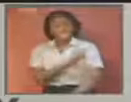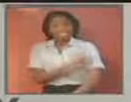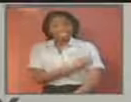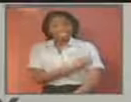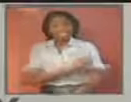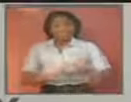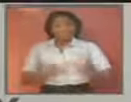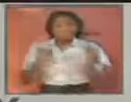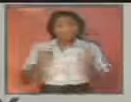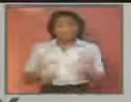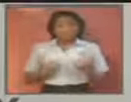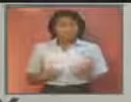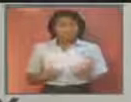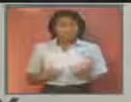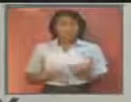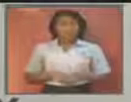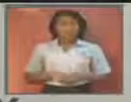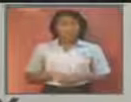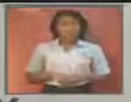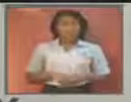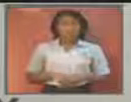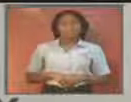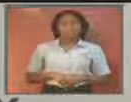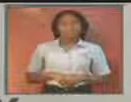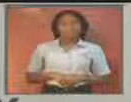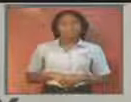are doing up to